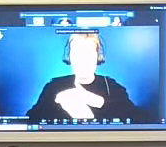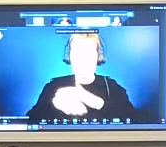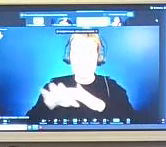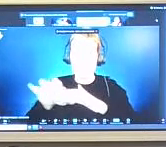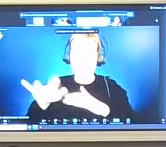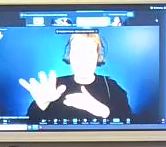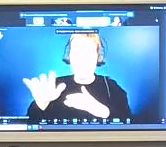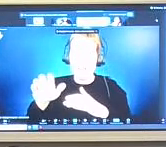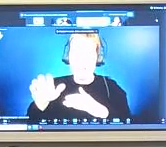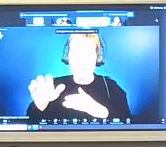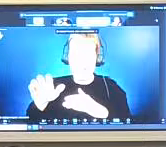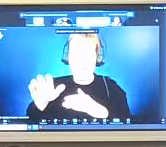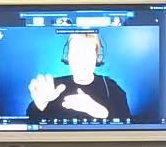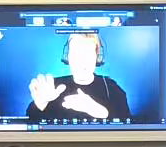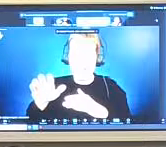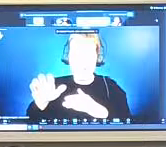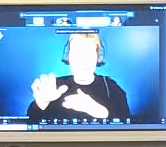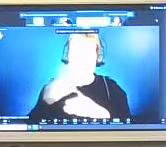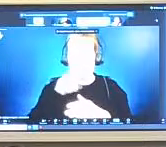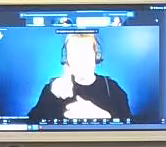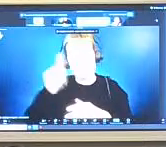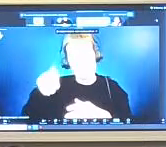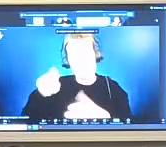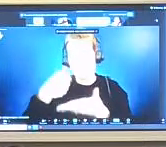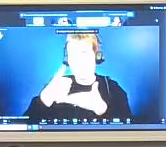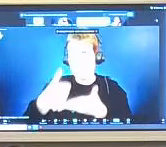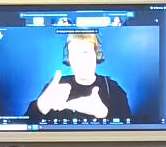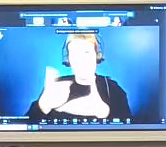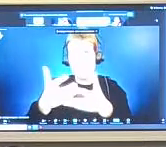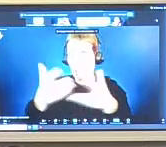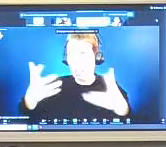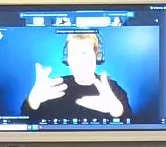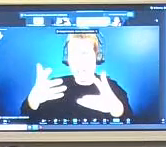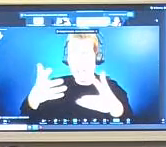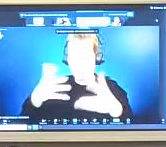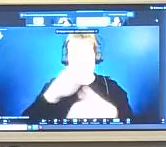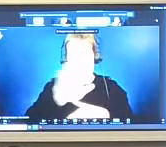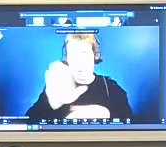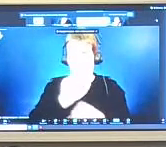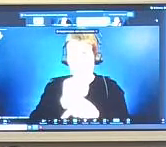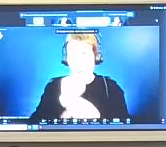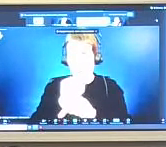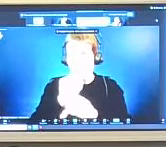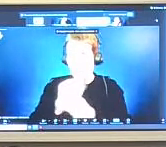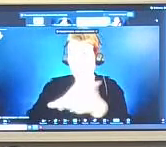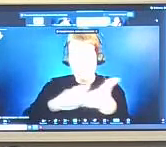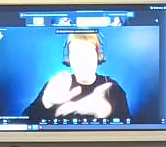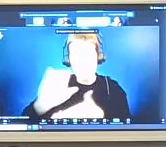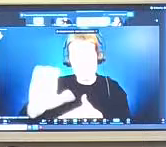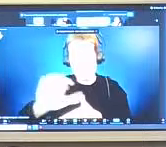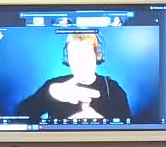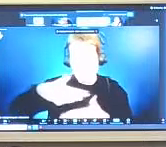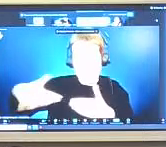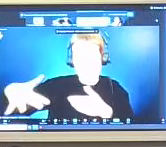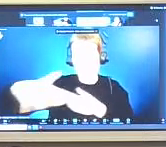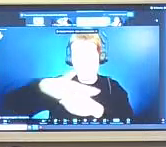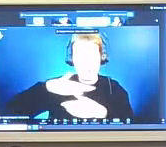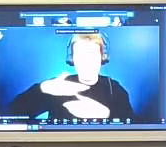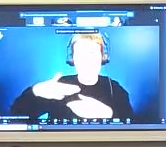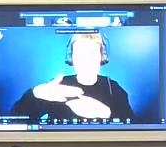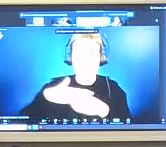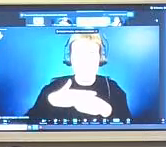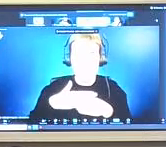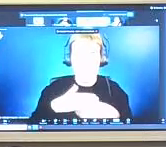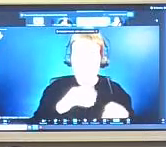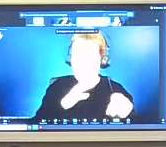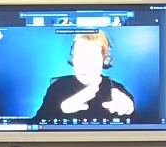of intersections around College of Charleston. Have you had the opportunity to talk